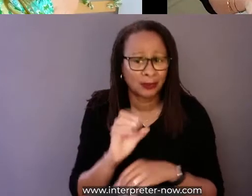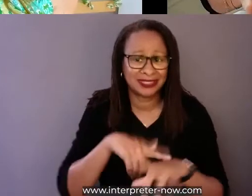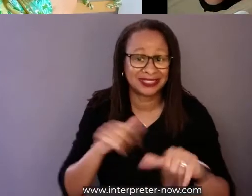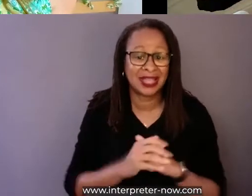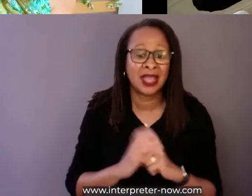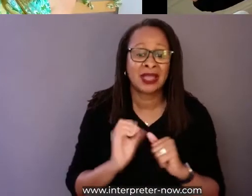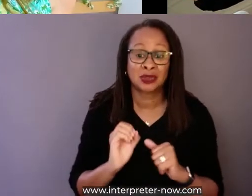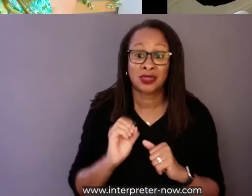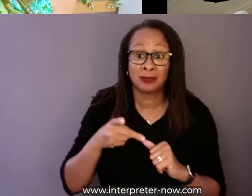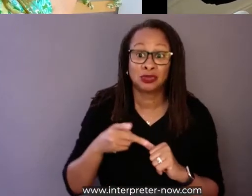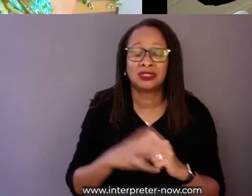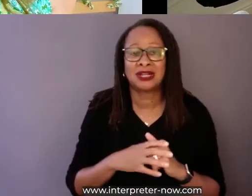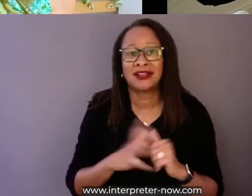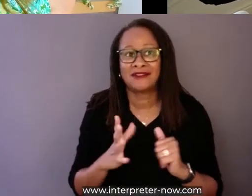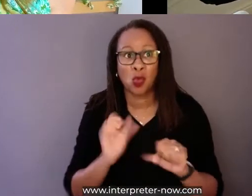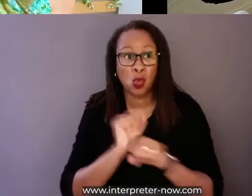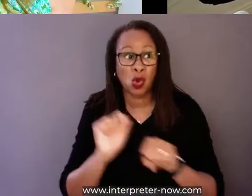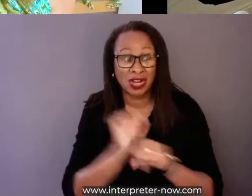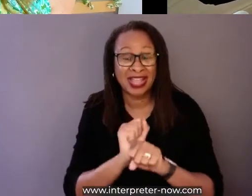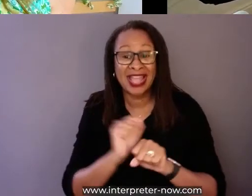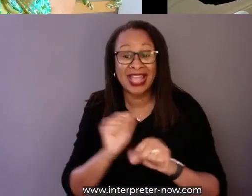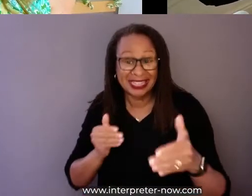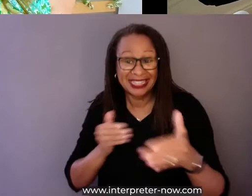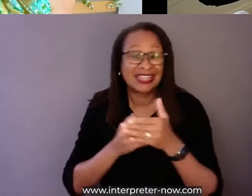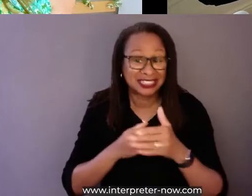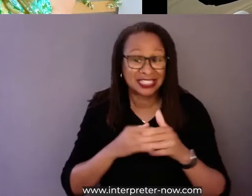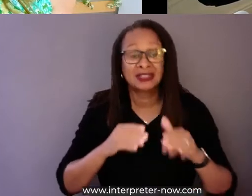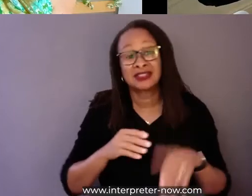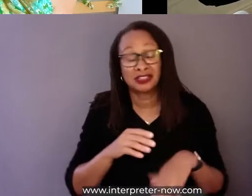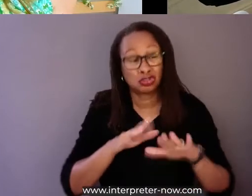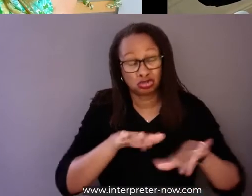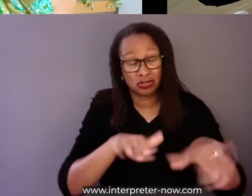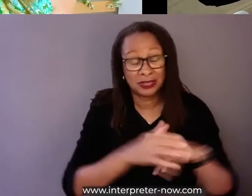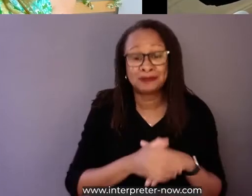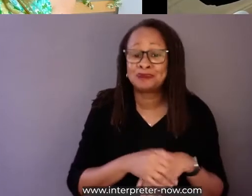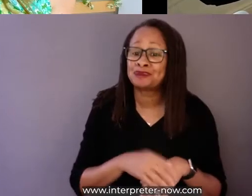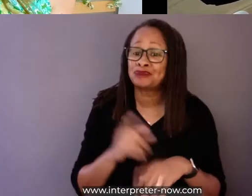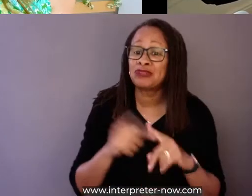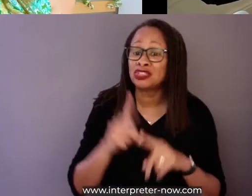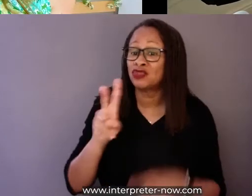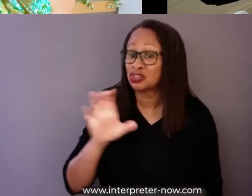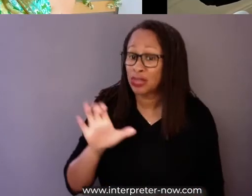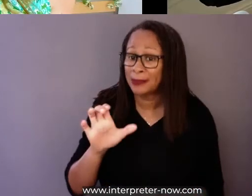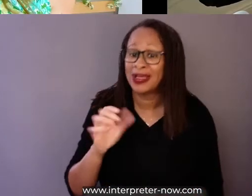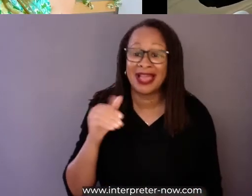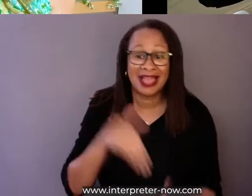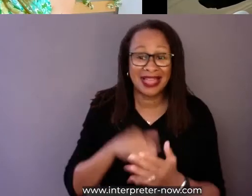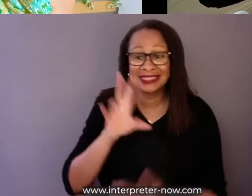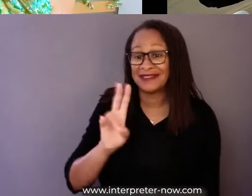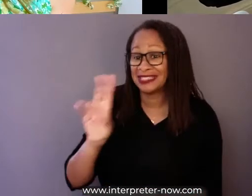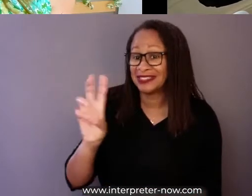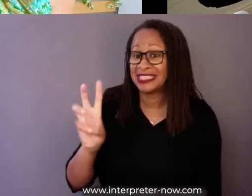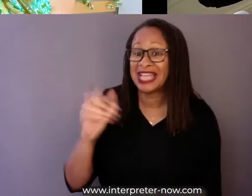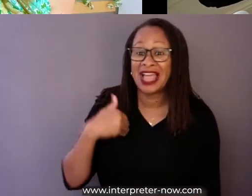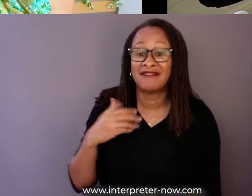swimming upstream to venture is now, you know, at 776, we have a portfolio of, you know, over 80